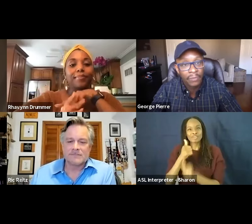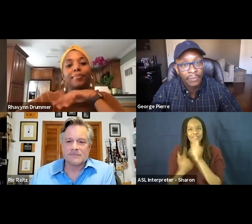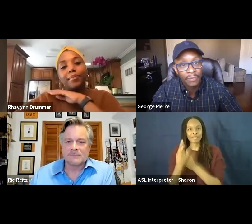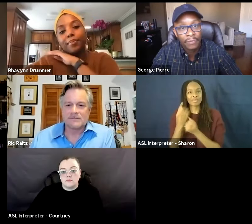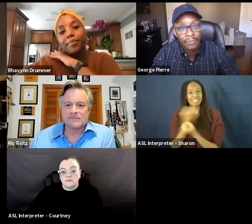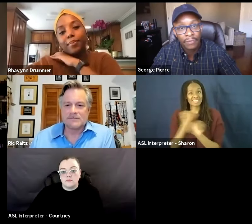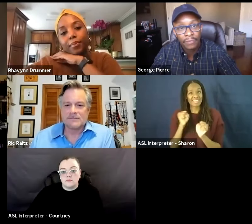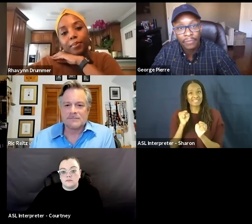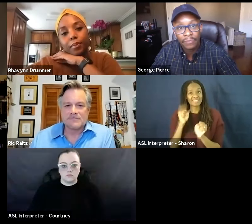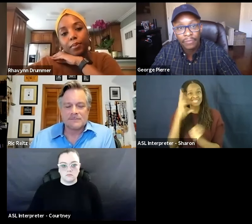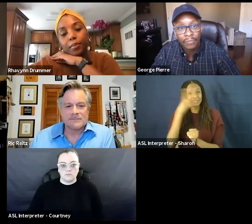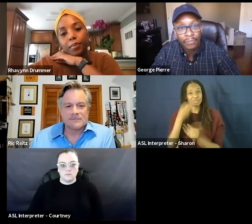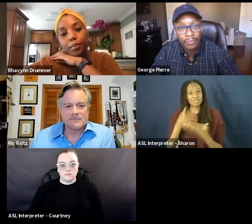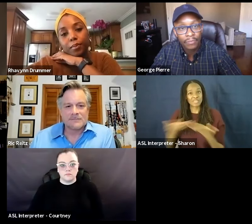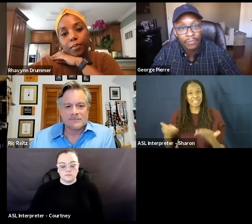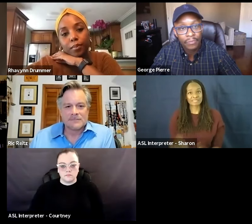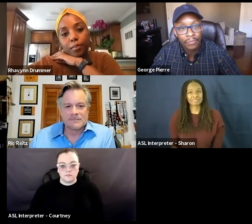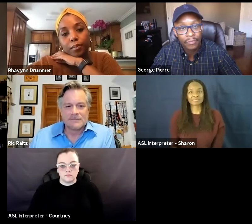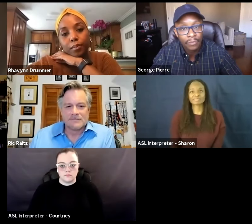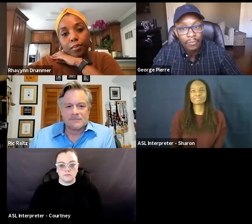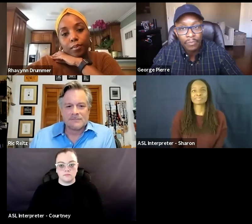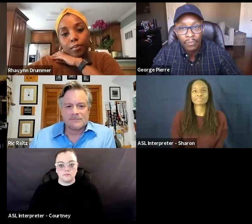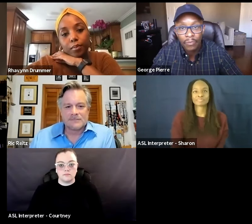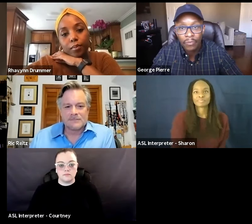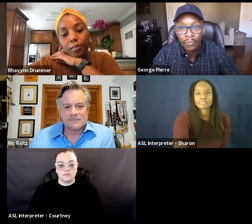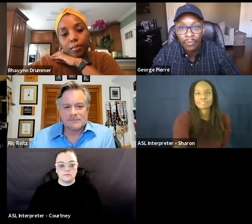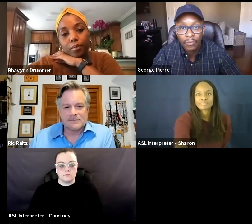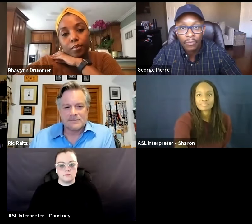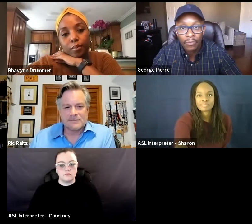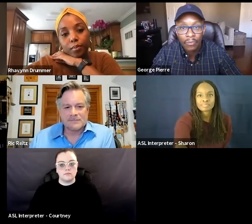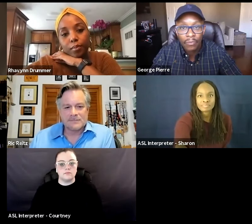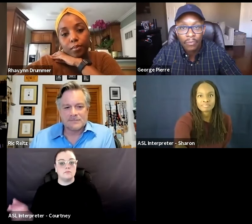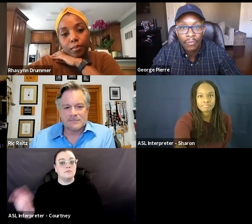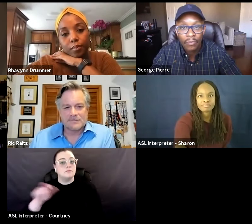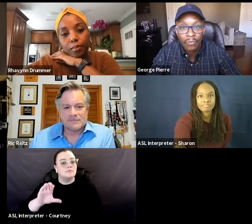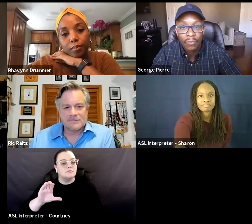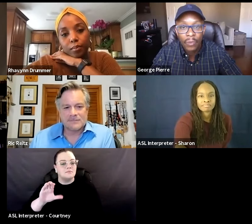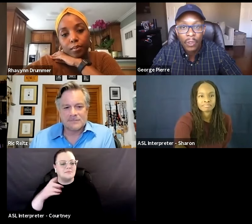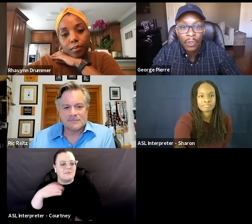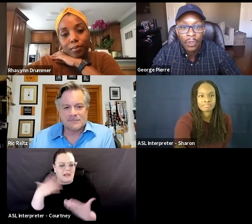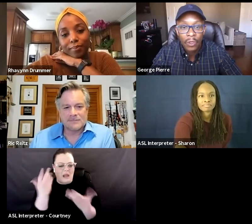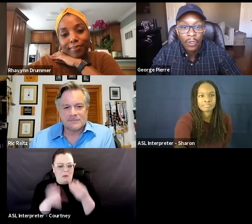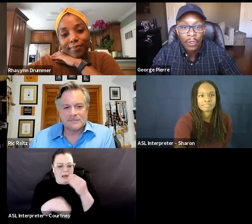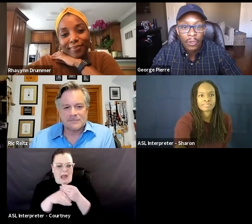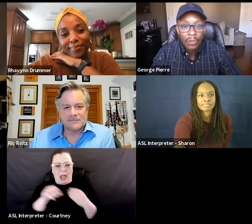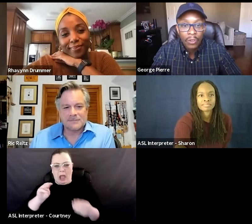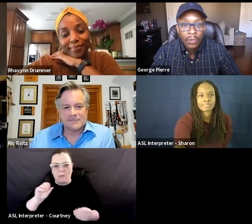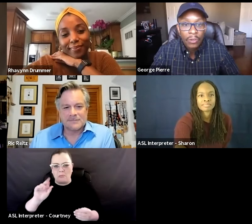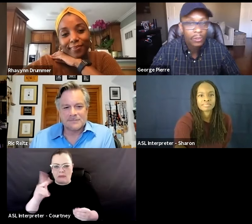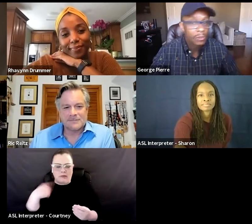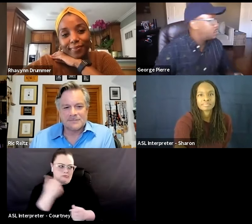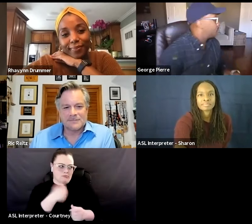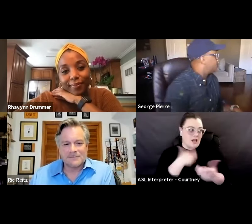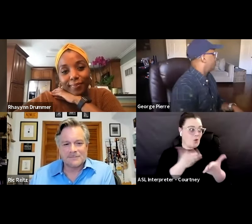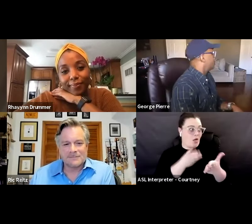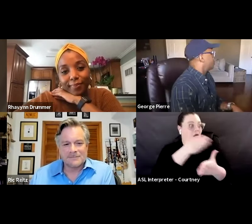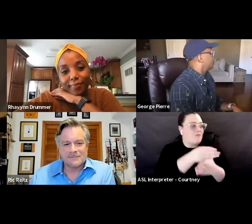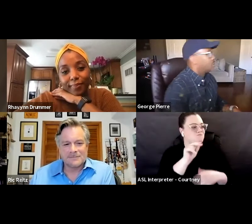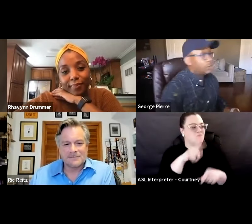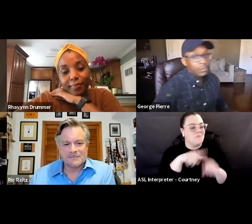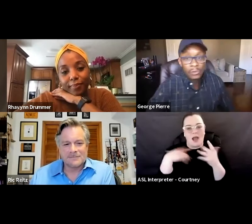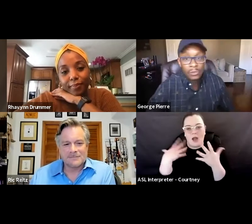thing. Great, thank you, George. Let's use Clayton, I would just add that. I'm sorry, I don't mean to be cutting you off. Please, Mark. But we